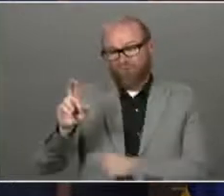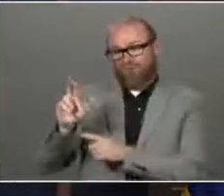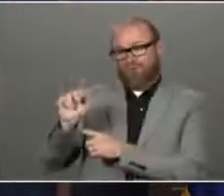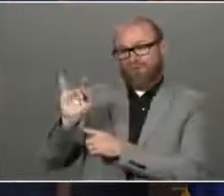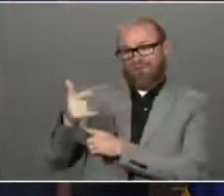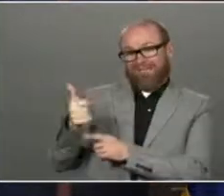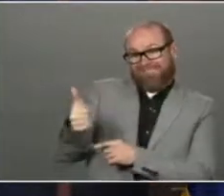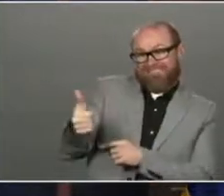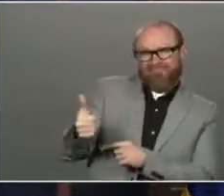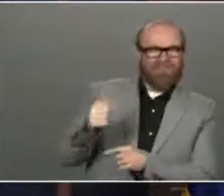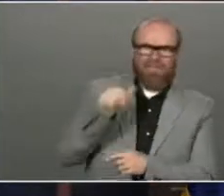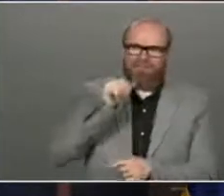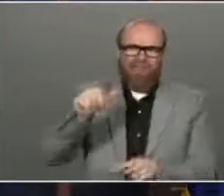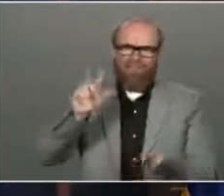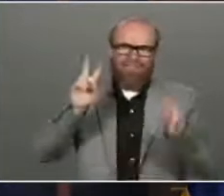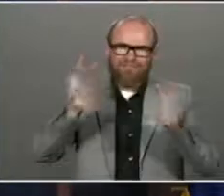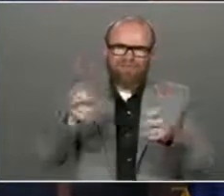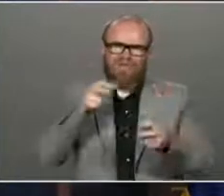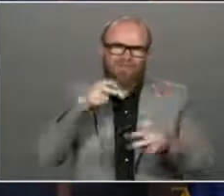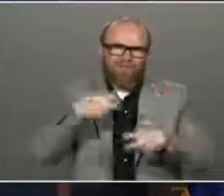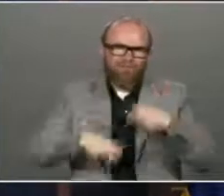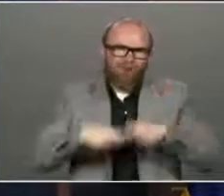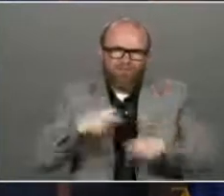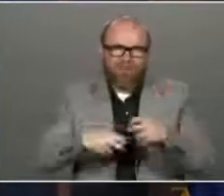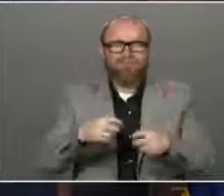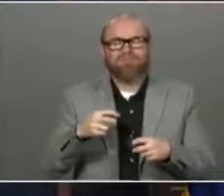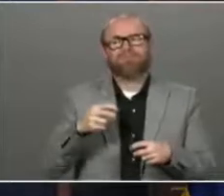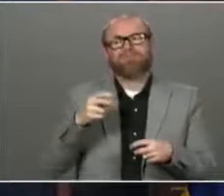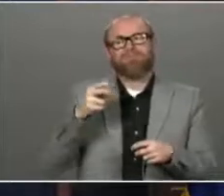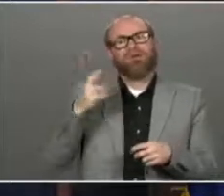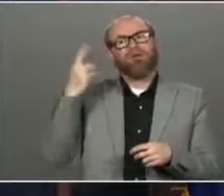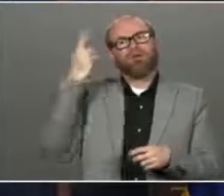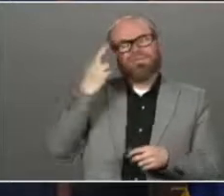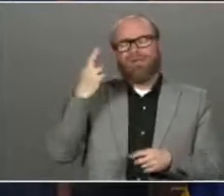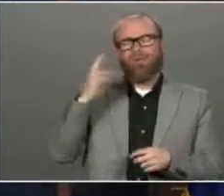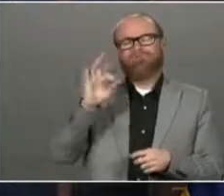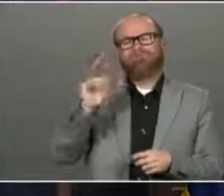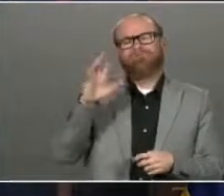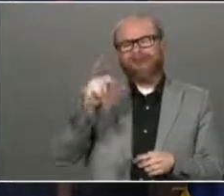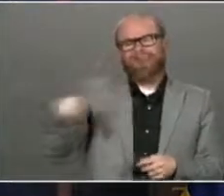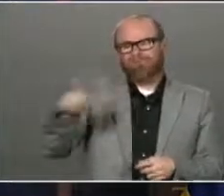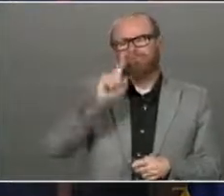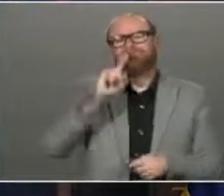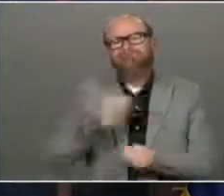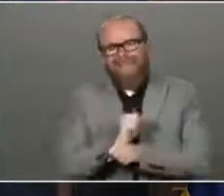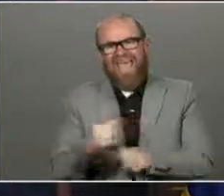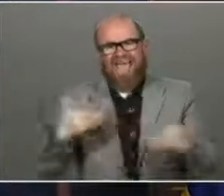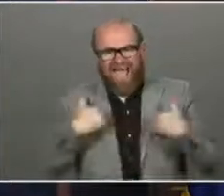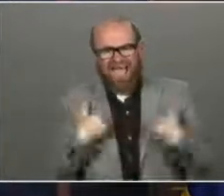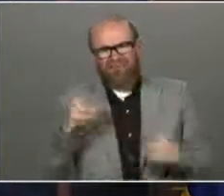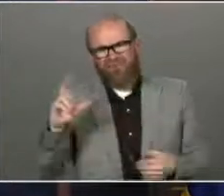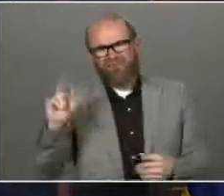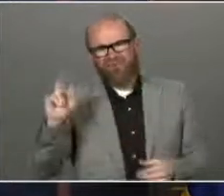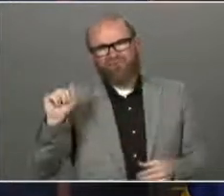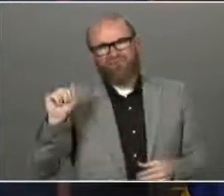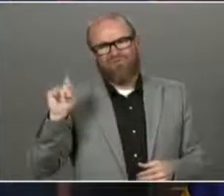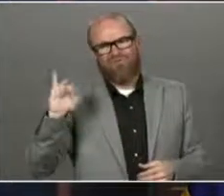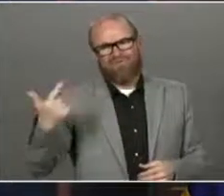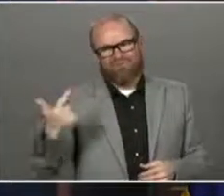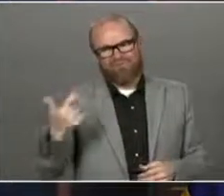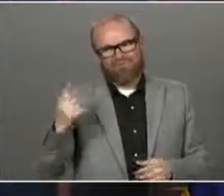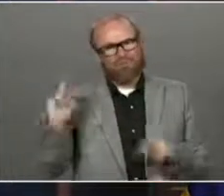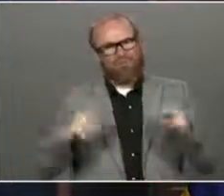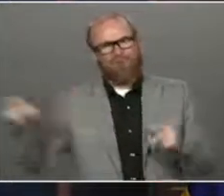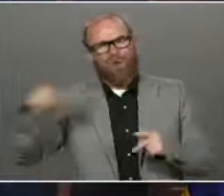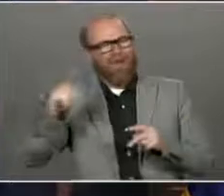itself. It's just that the rating exists, and that this is becoming much more commonplace. That